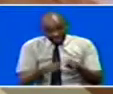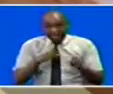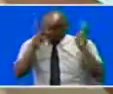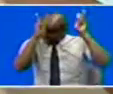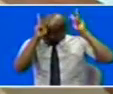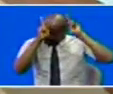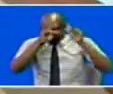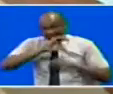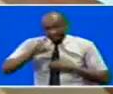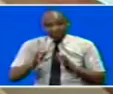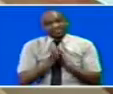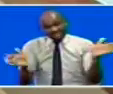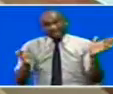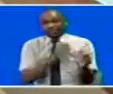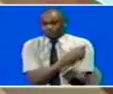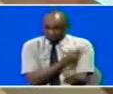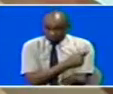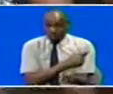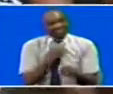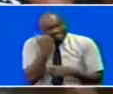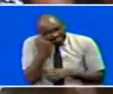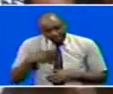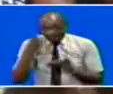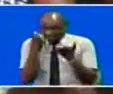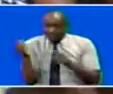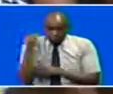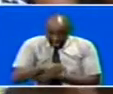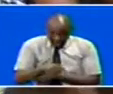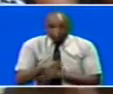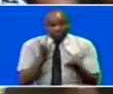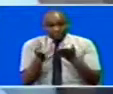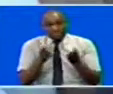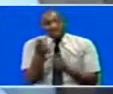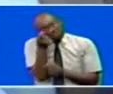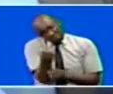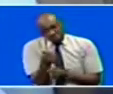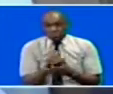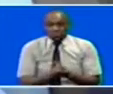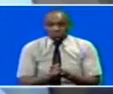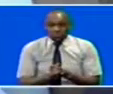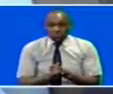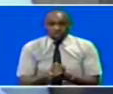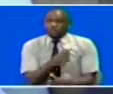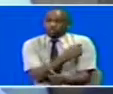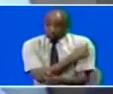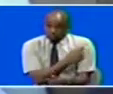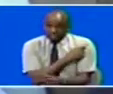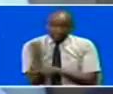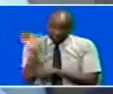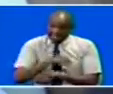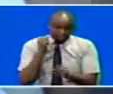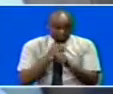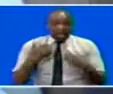Kakamega County General Hospital. The number of patients seeking services was low. Doctors have resumed